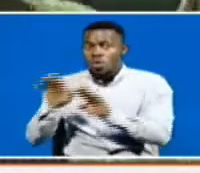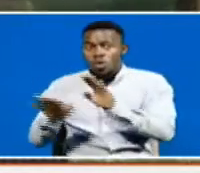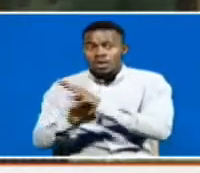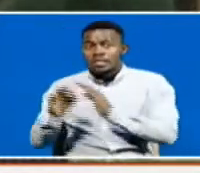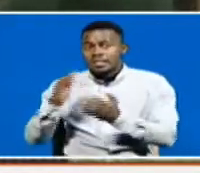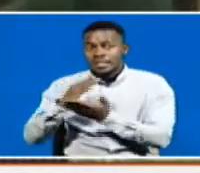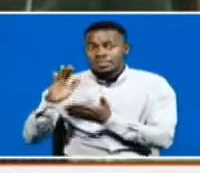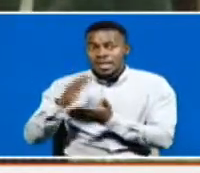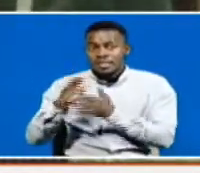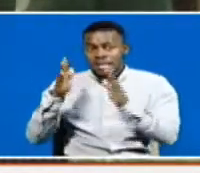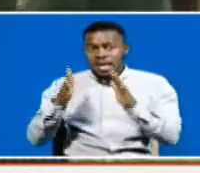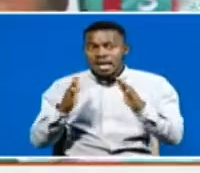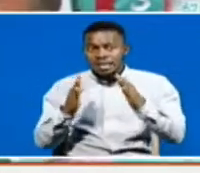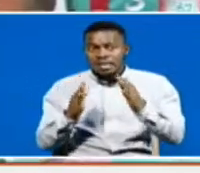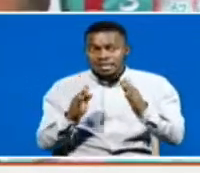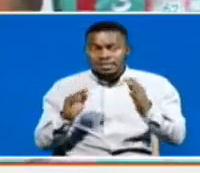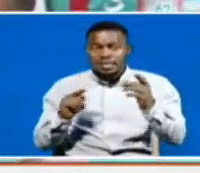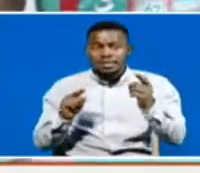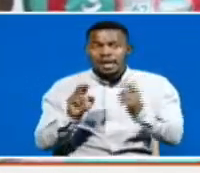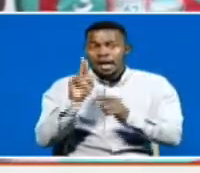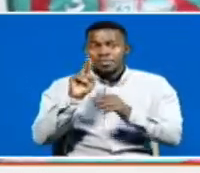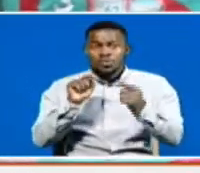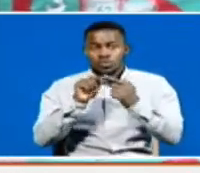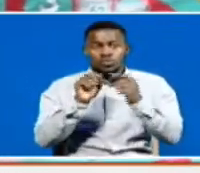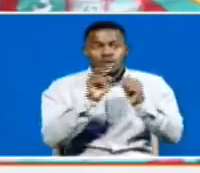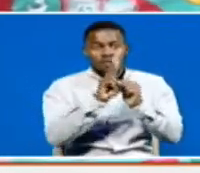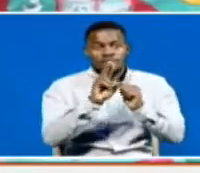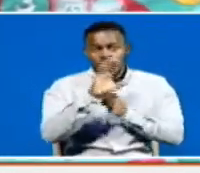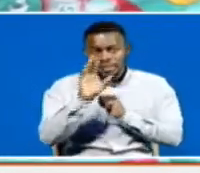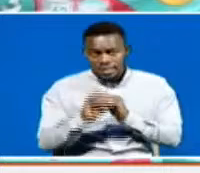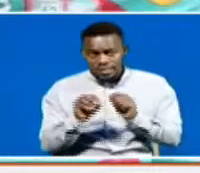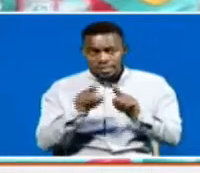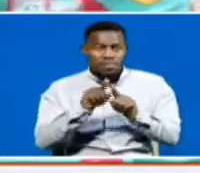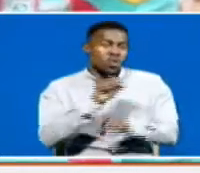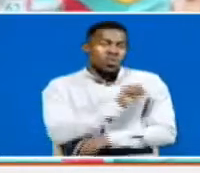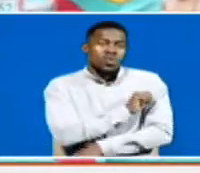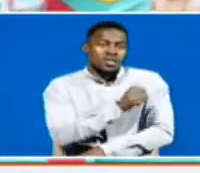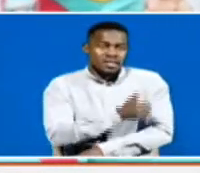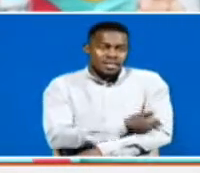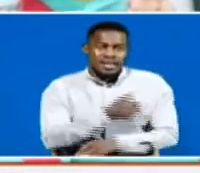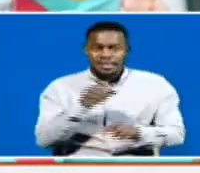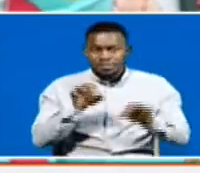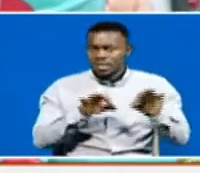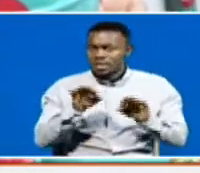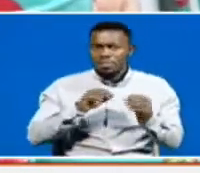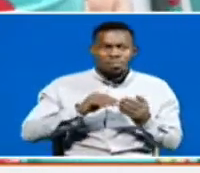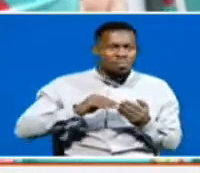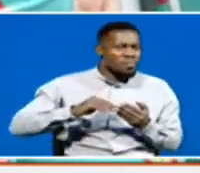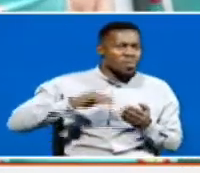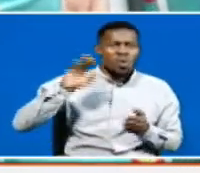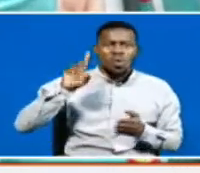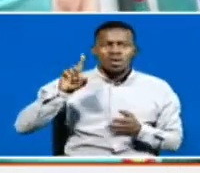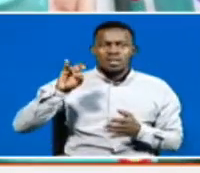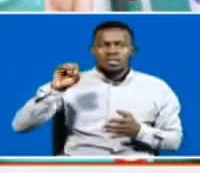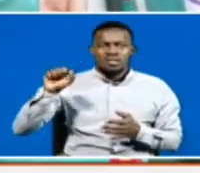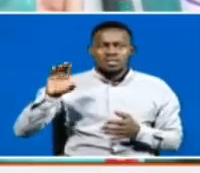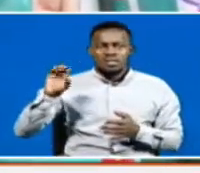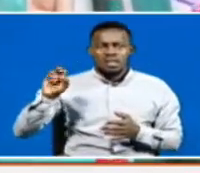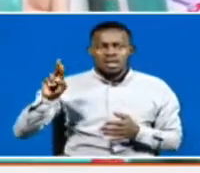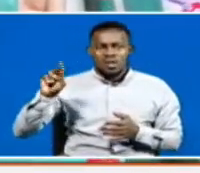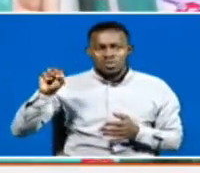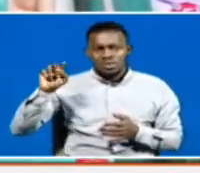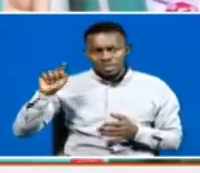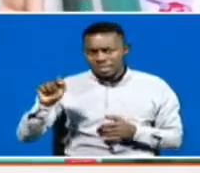of up to 12%. This, the authority says, explains the large discounts and low prices in the retail